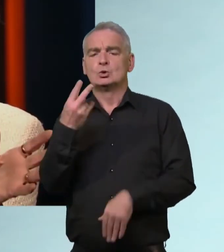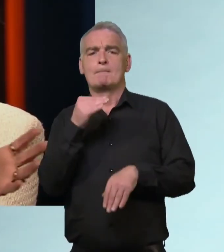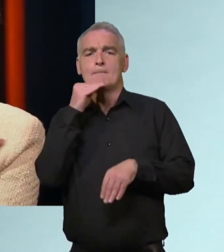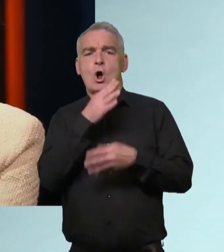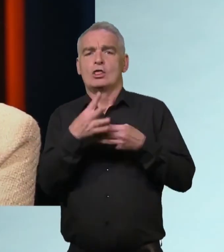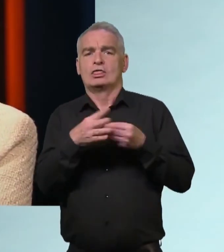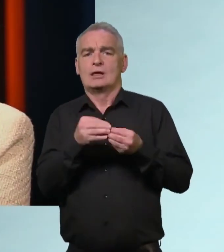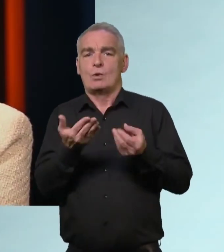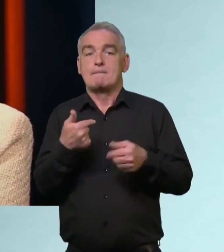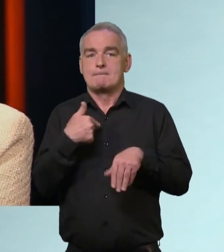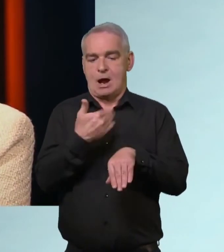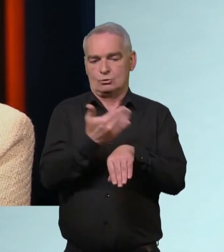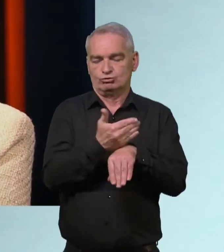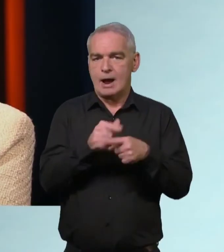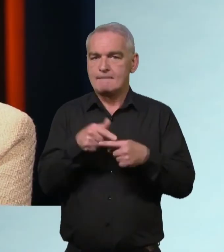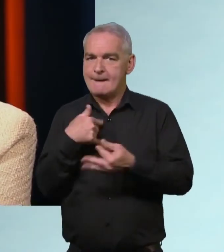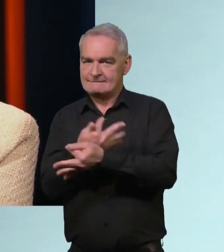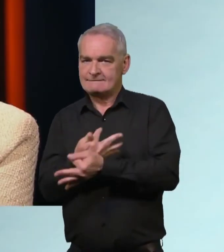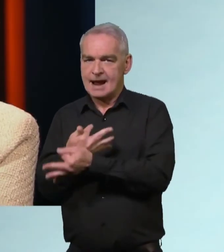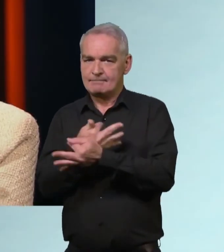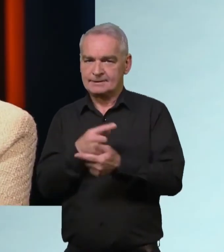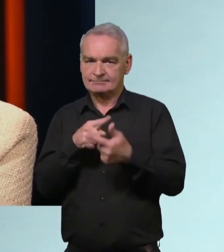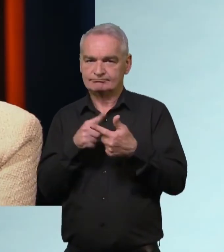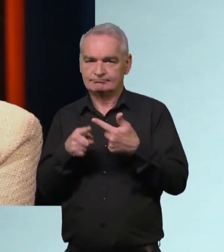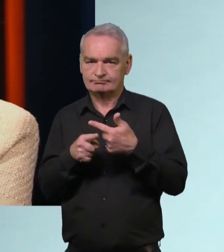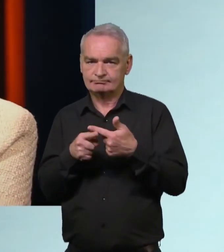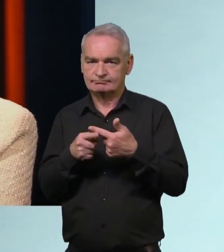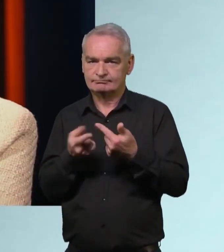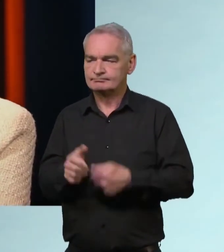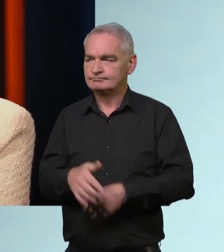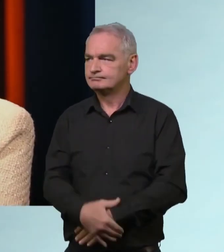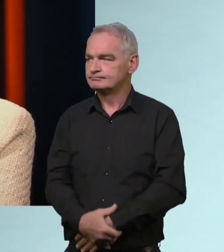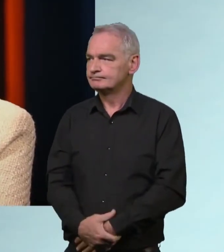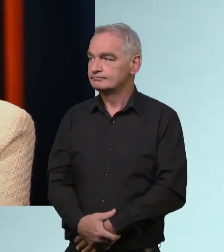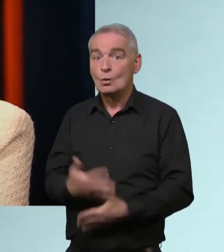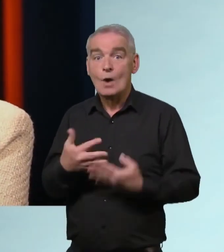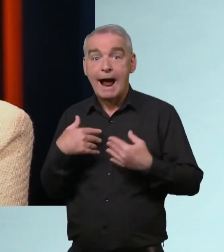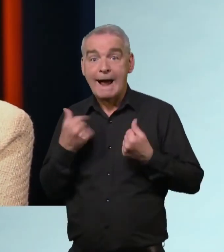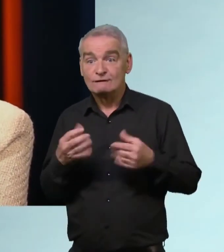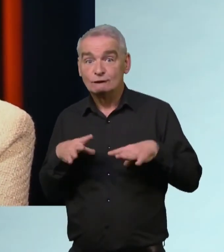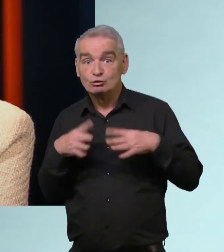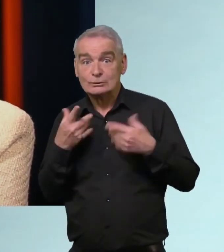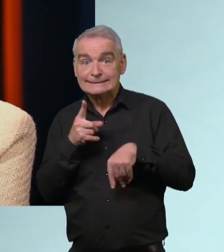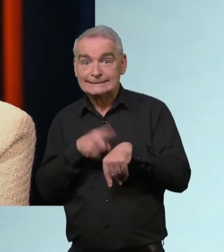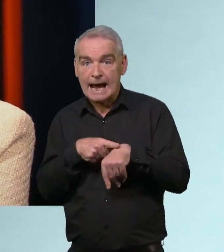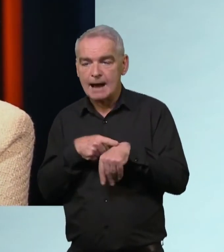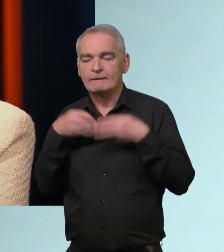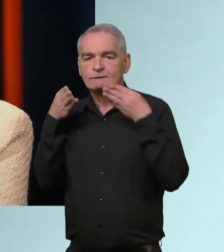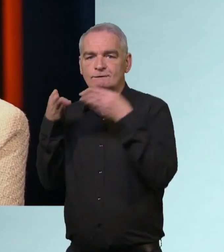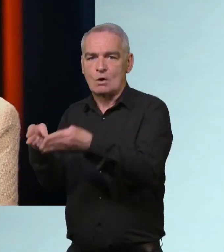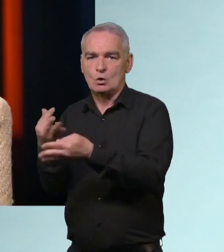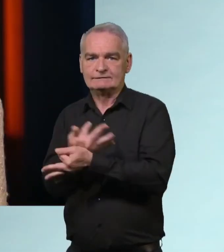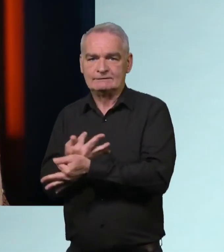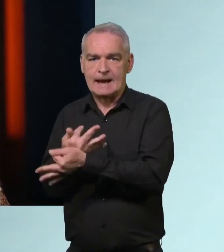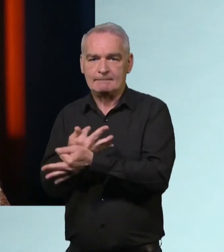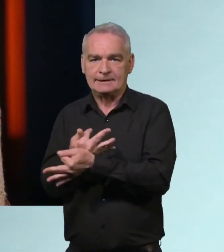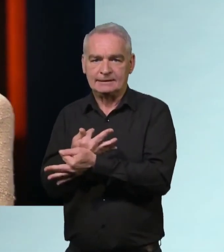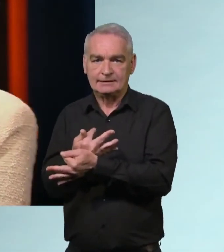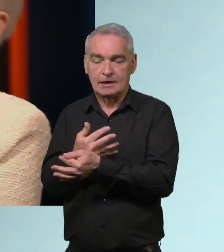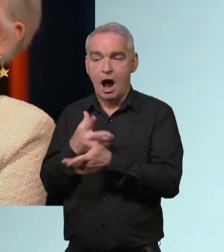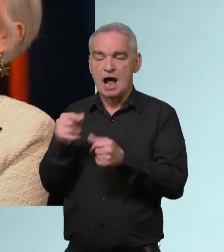my job and my family. So what time I've got goes to the family till they get sick of me, and then they tell me to go and